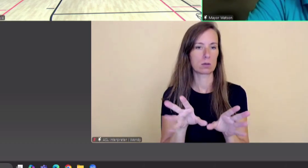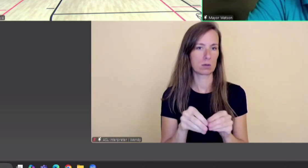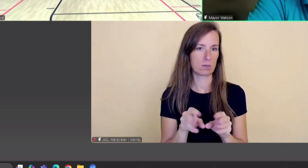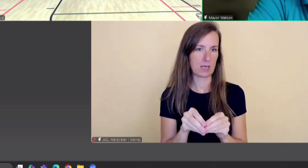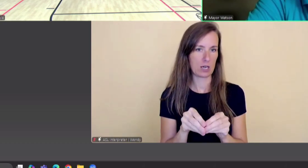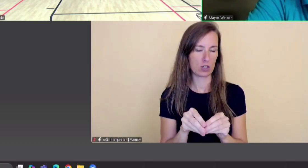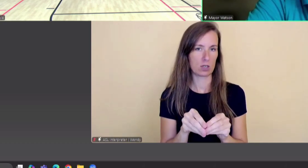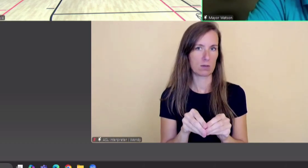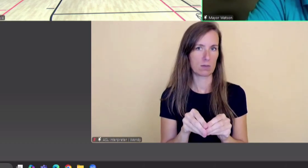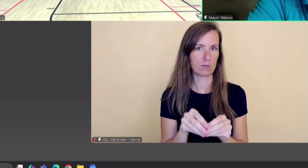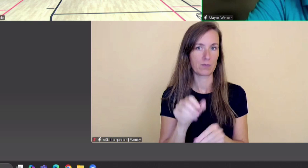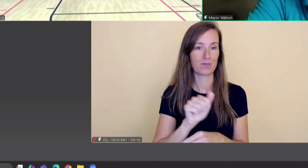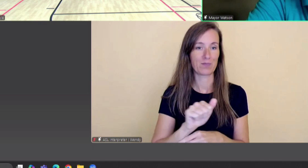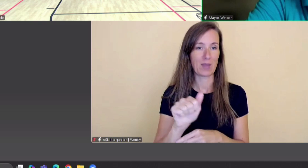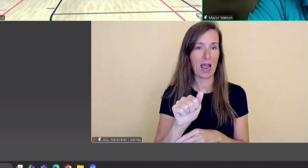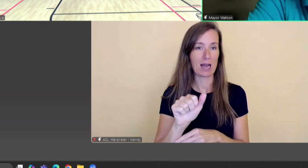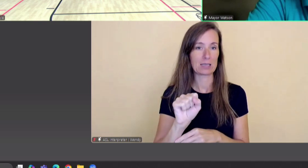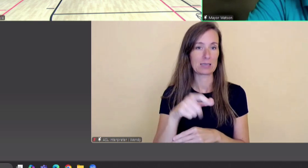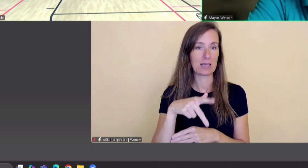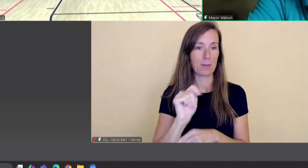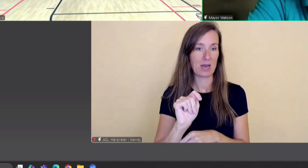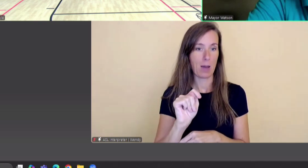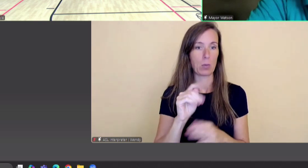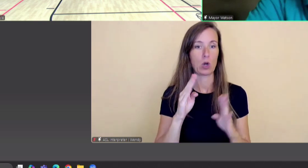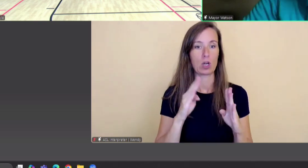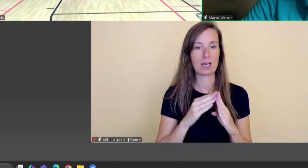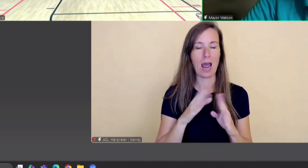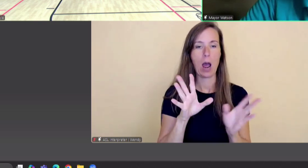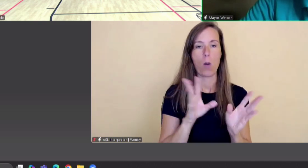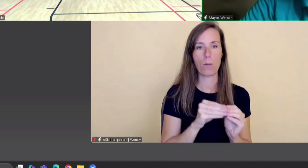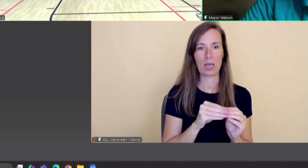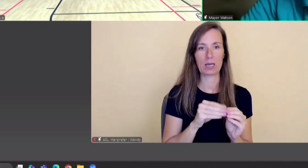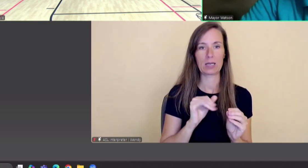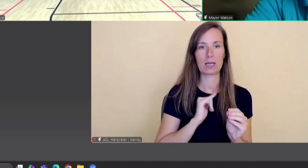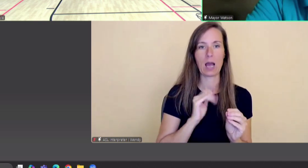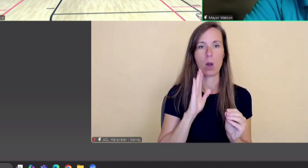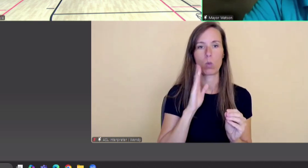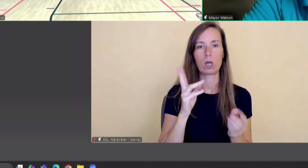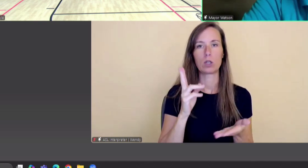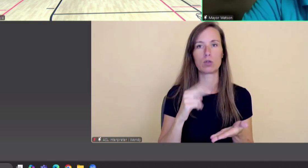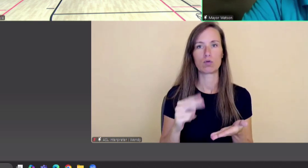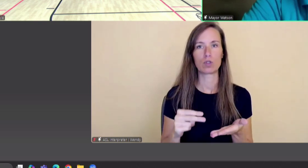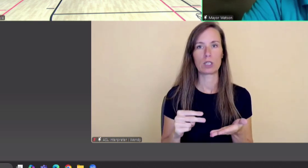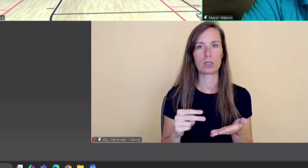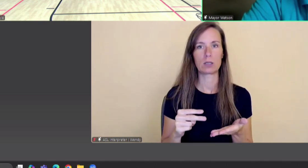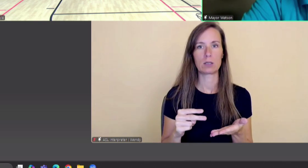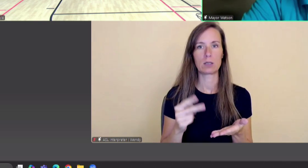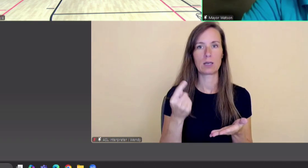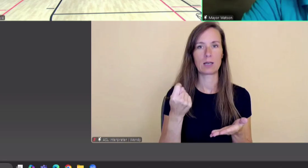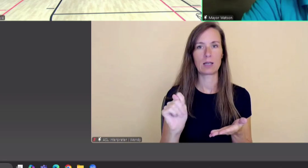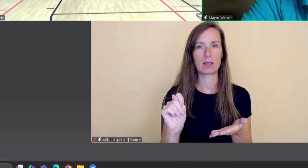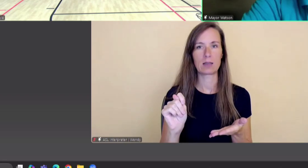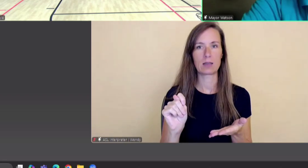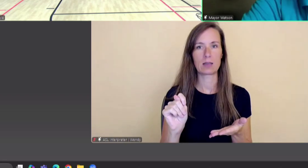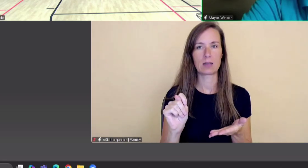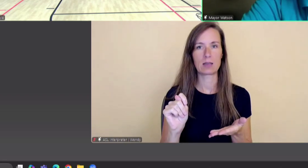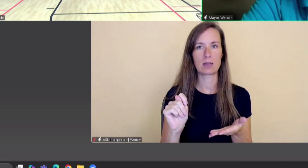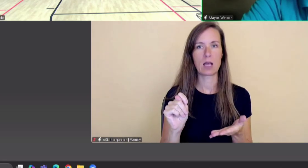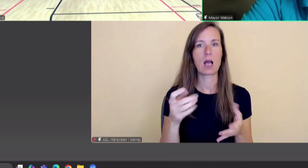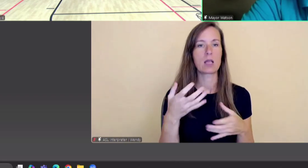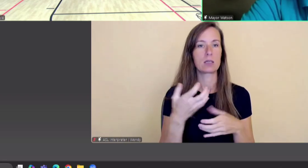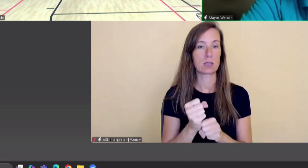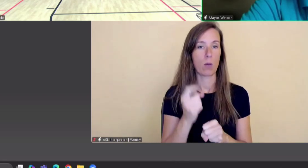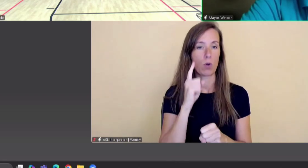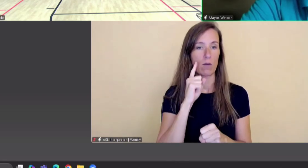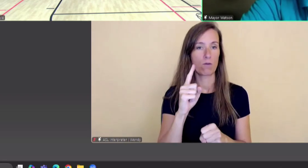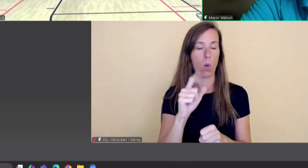At the September town meeting, I will read the closed session summary